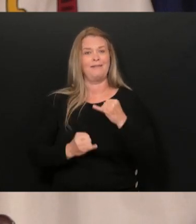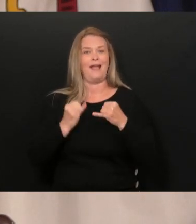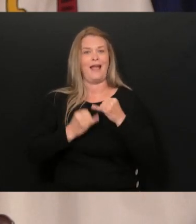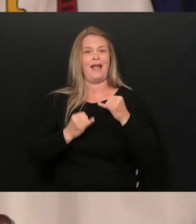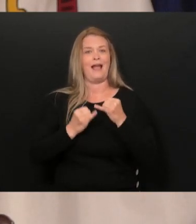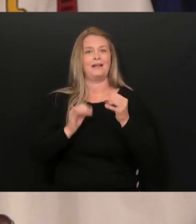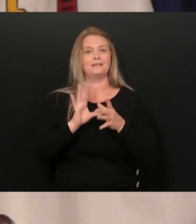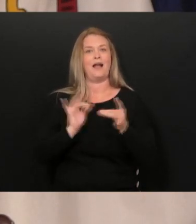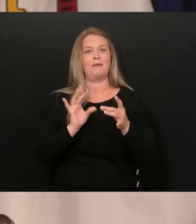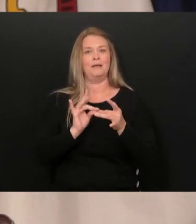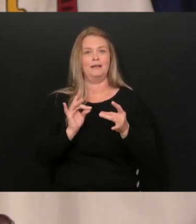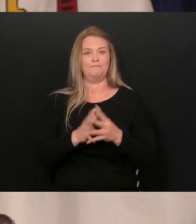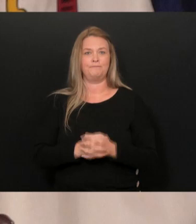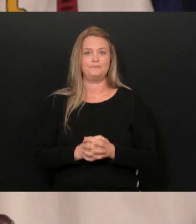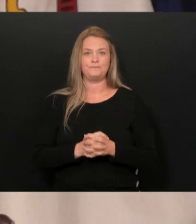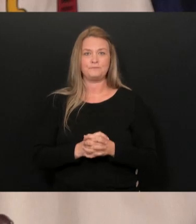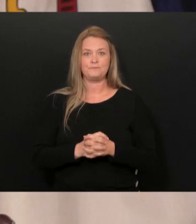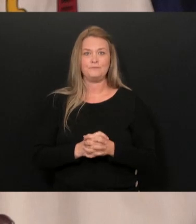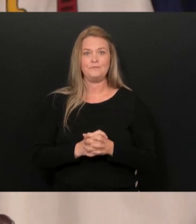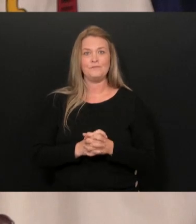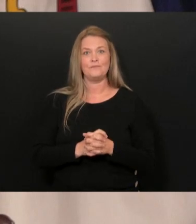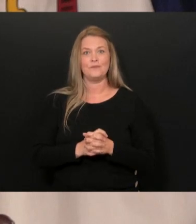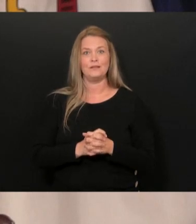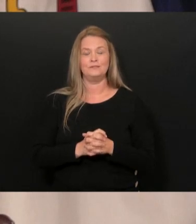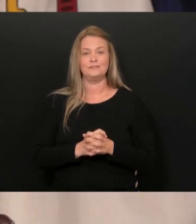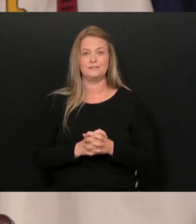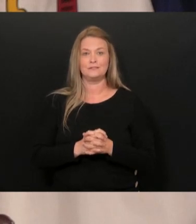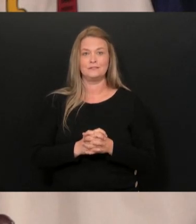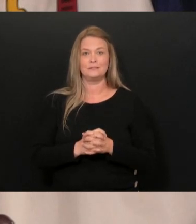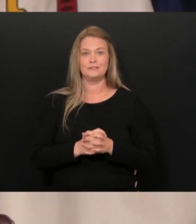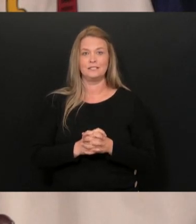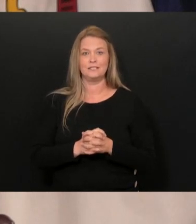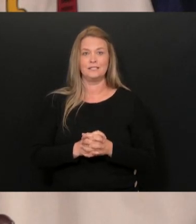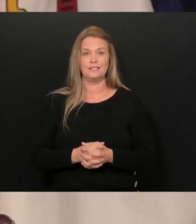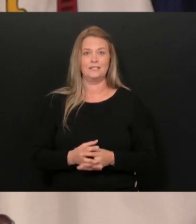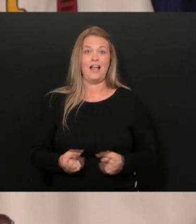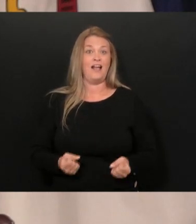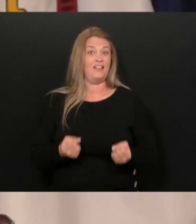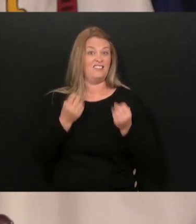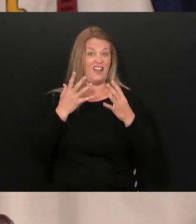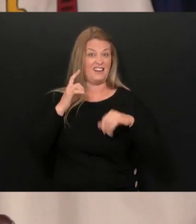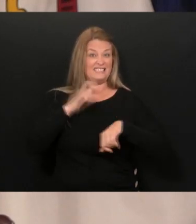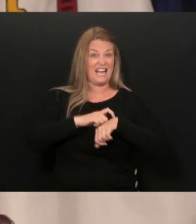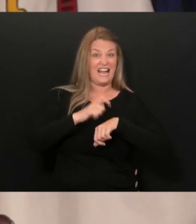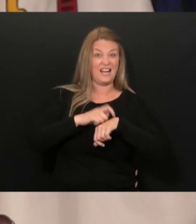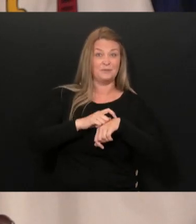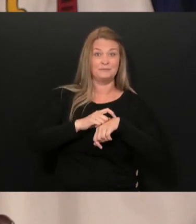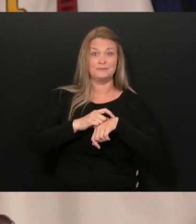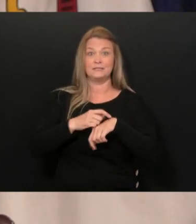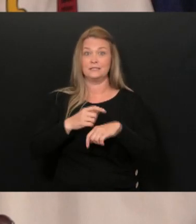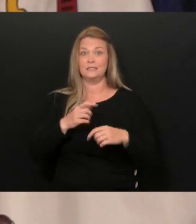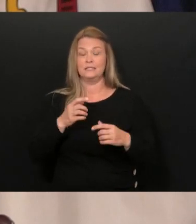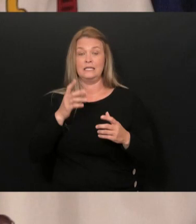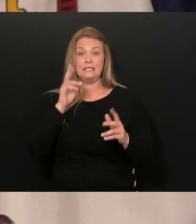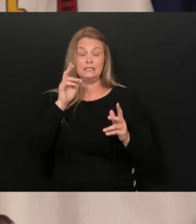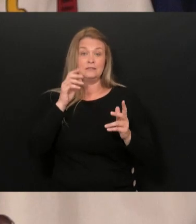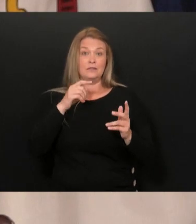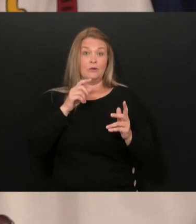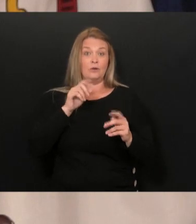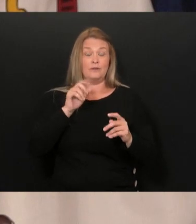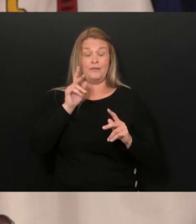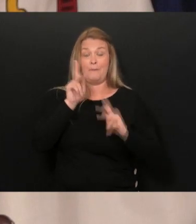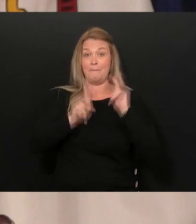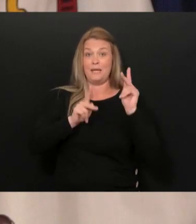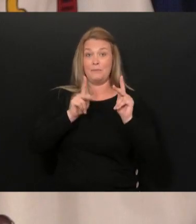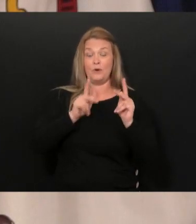say is this. A lot of times we kind of skip by these people that are not forgotten, but